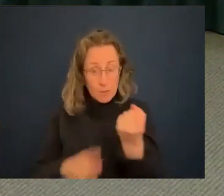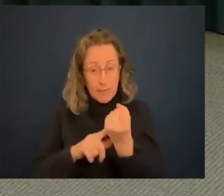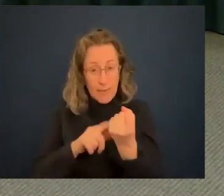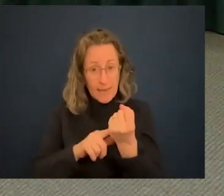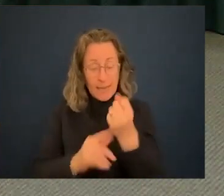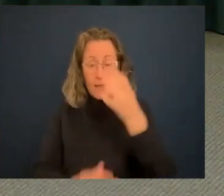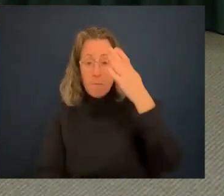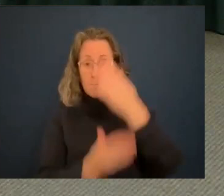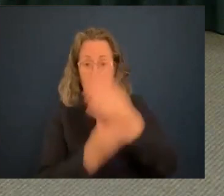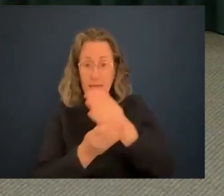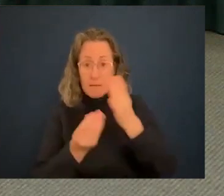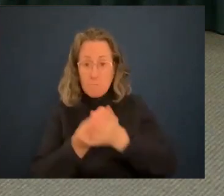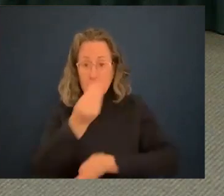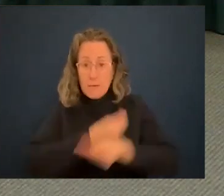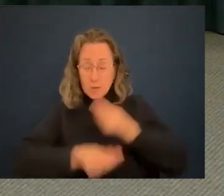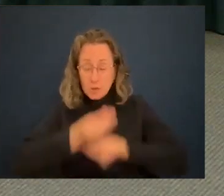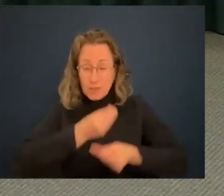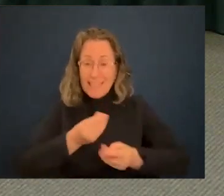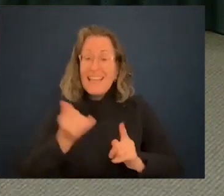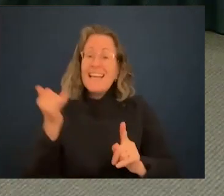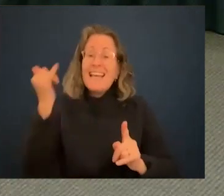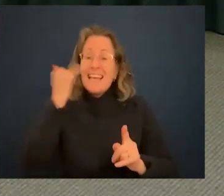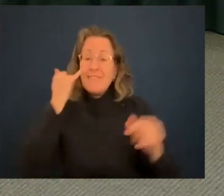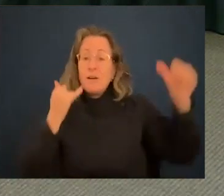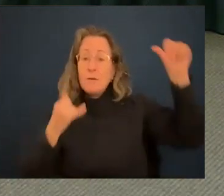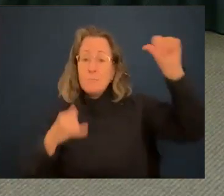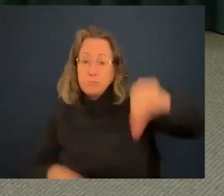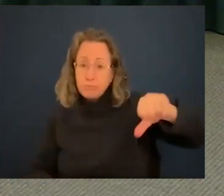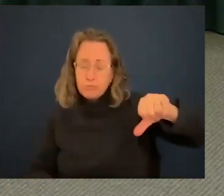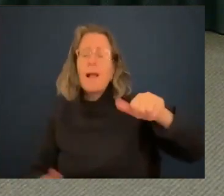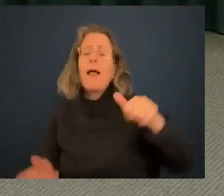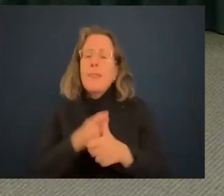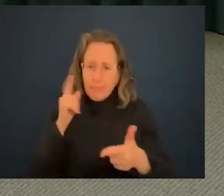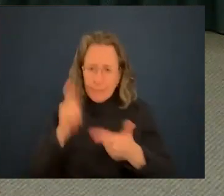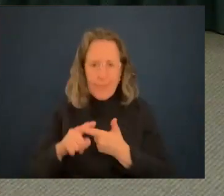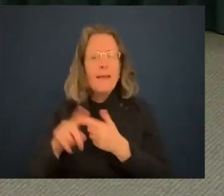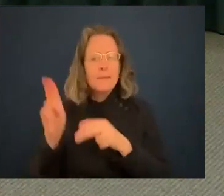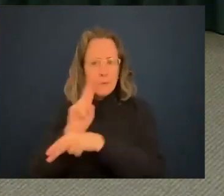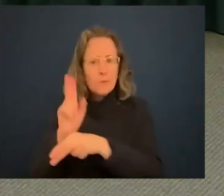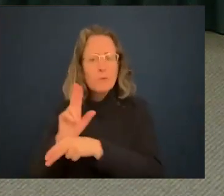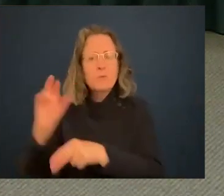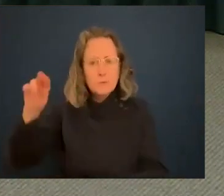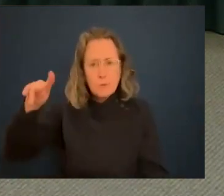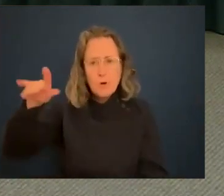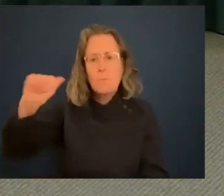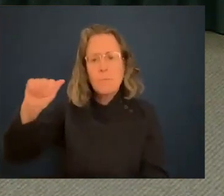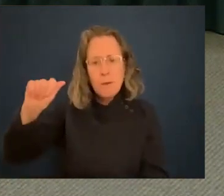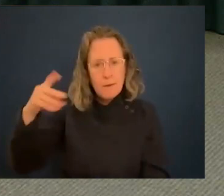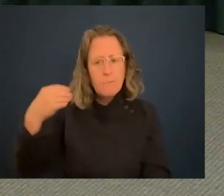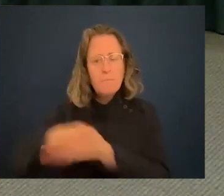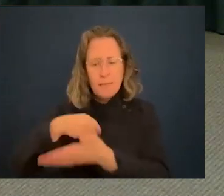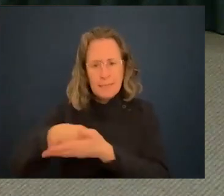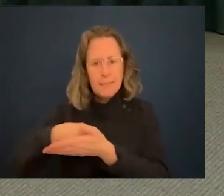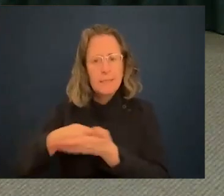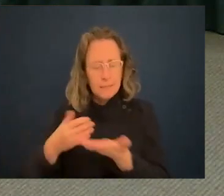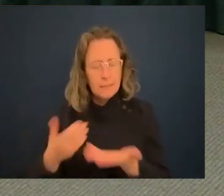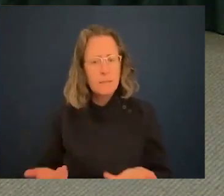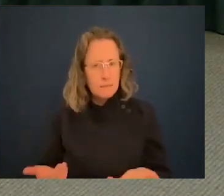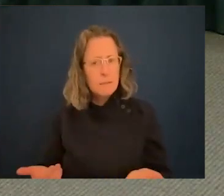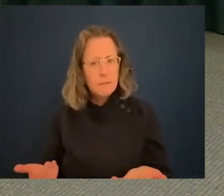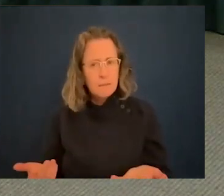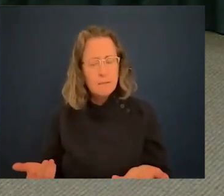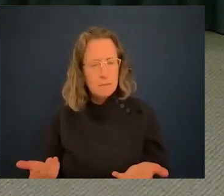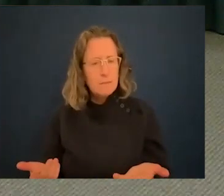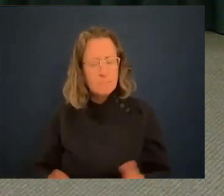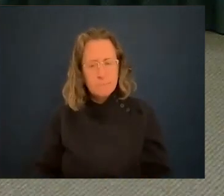gets voted down and then you can come back and use arpa money if it if it is defeated uh at